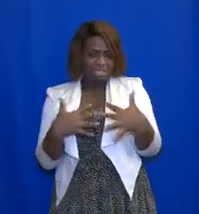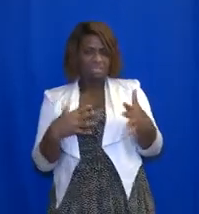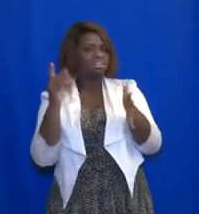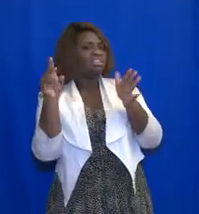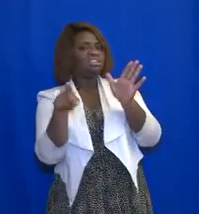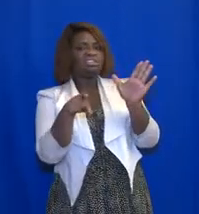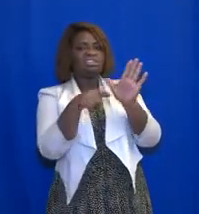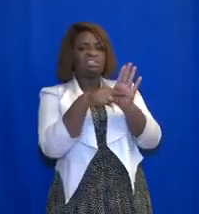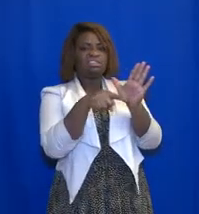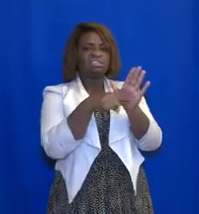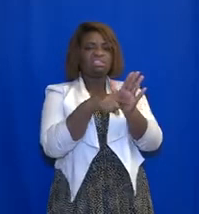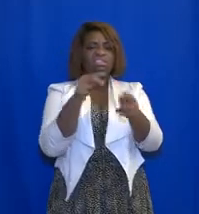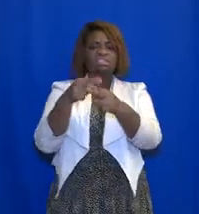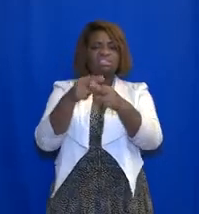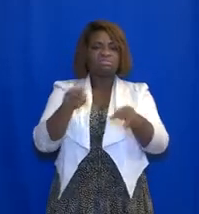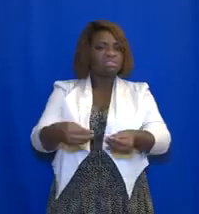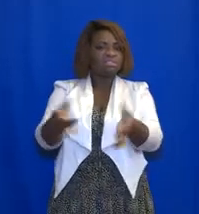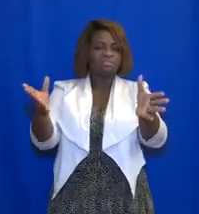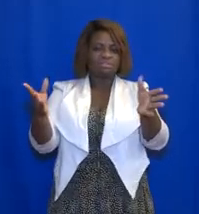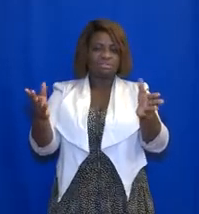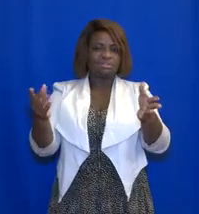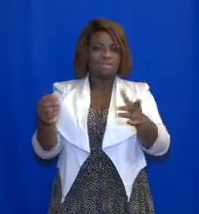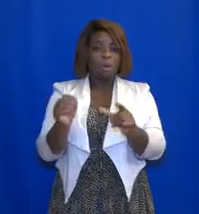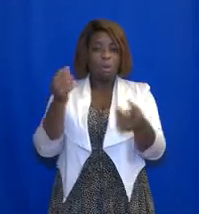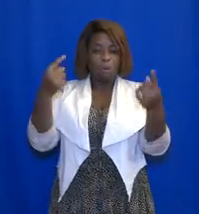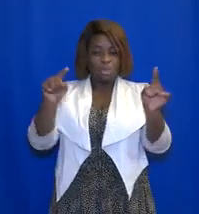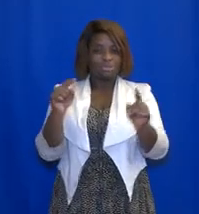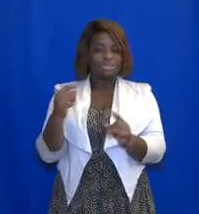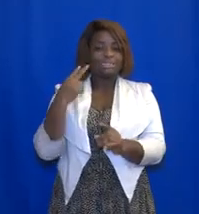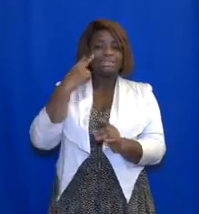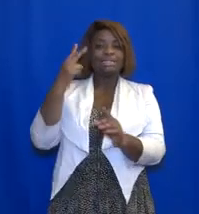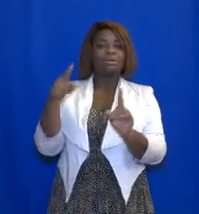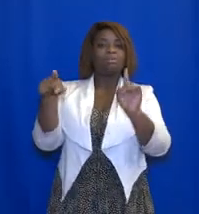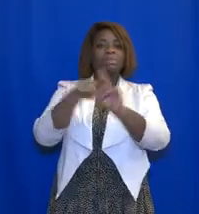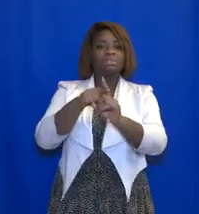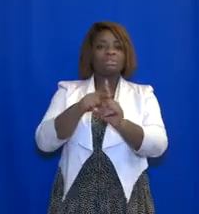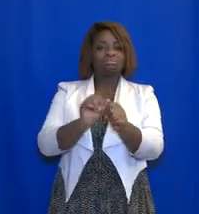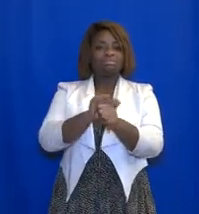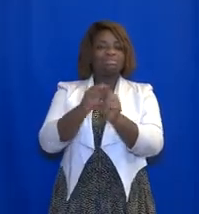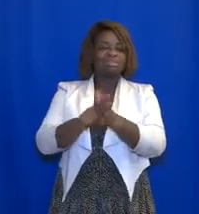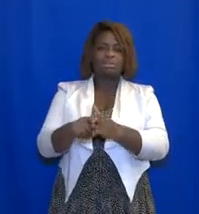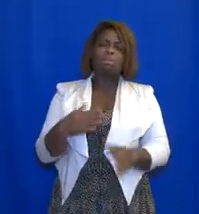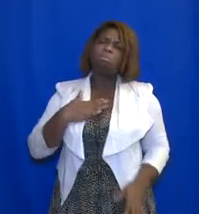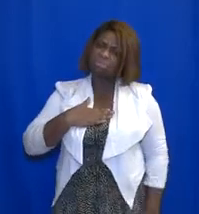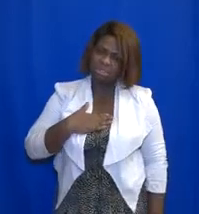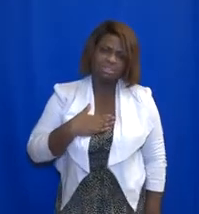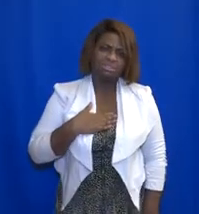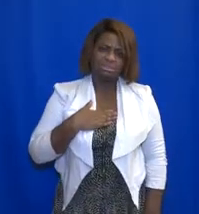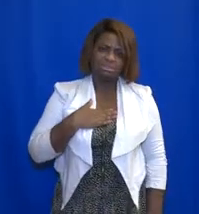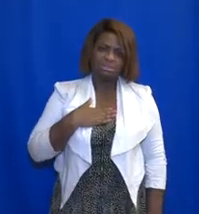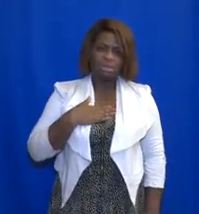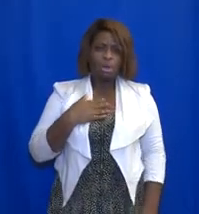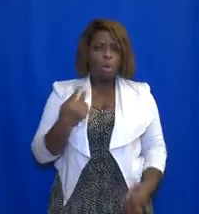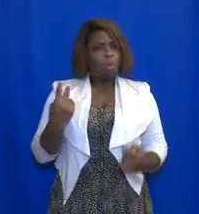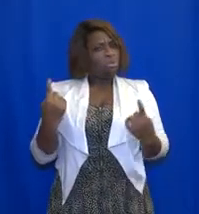stigmatization or embarrassment with being diagnosed with COVID-19. So please, when